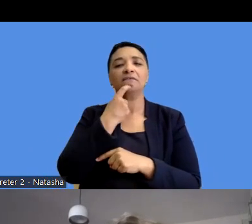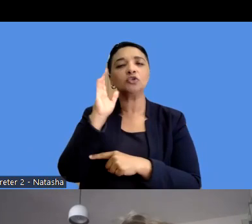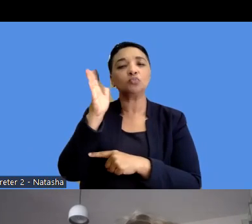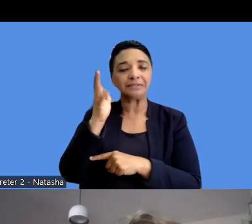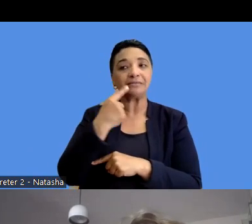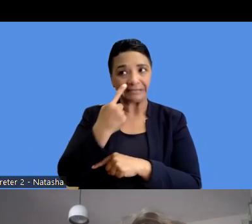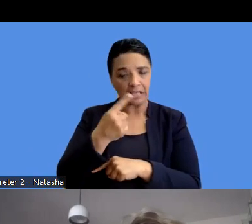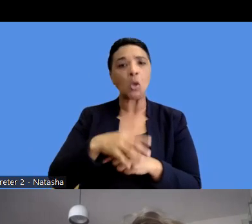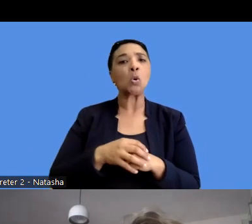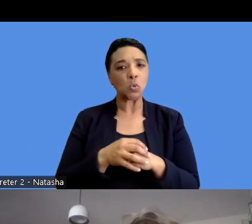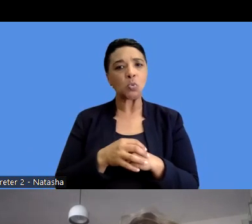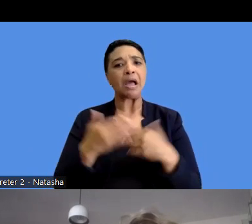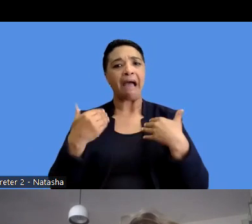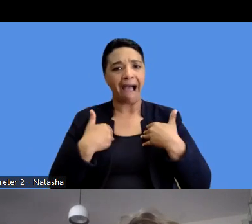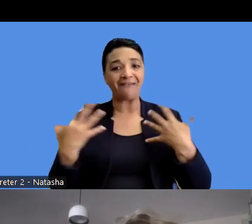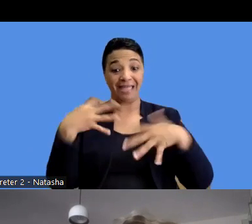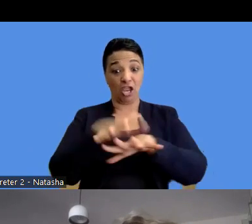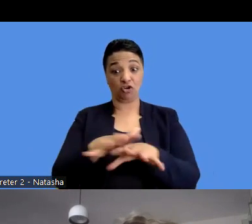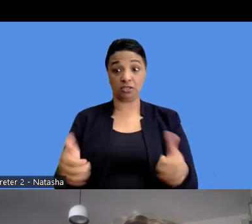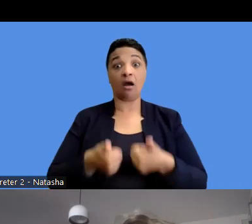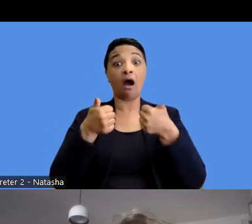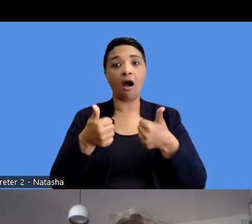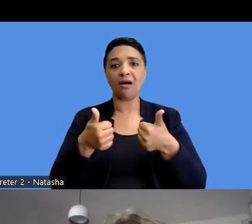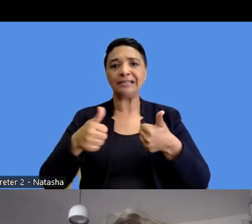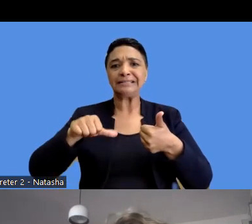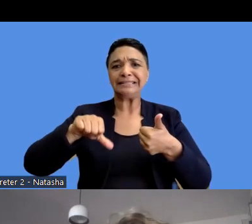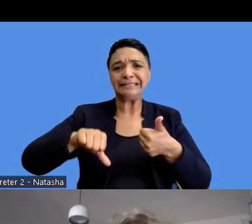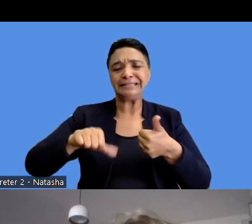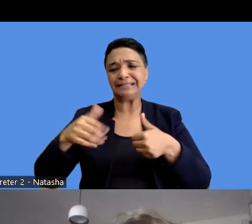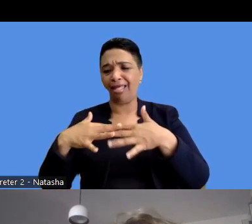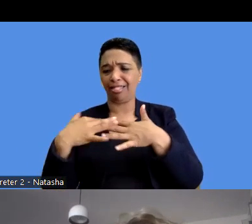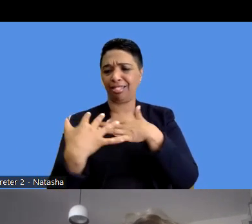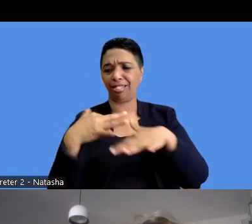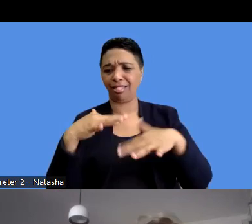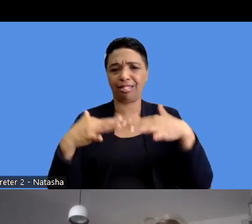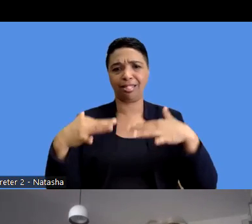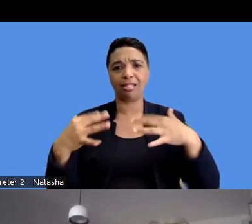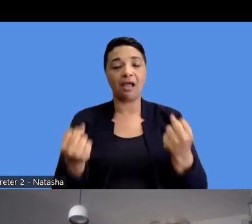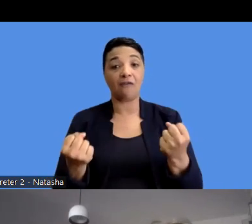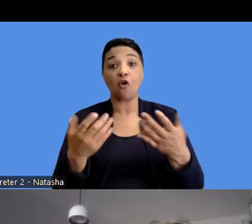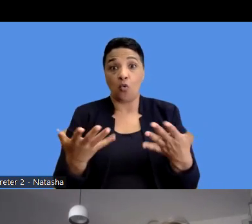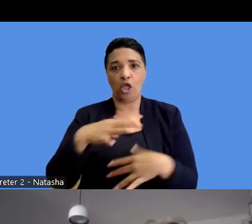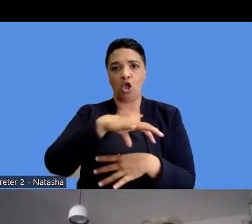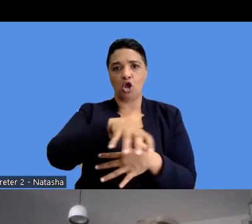unsystematic integration of disability inclusion in the humanitarian structure at country level,